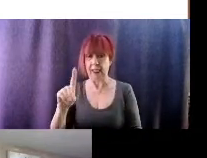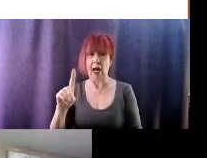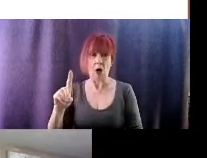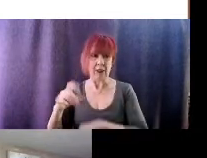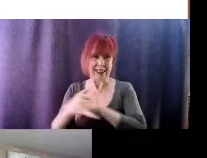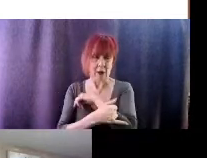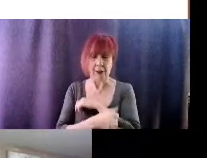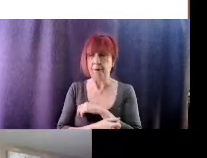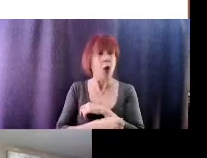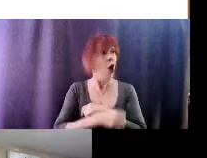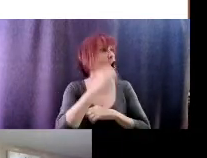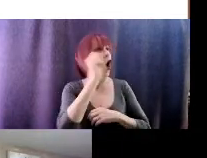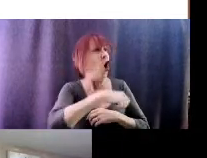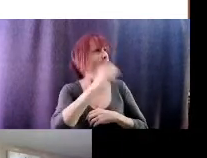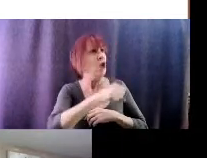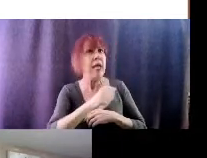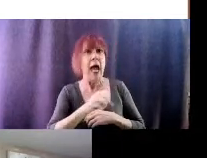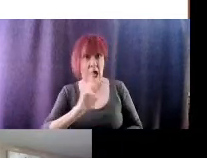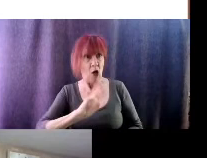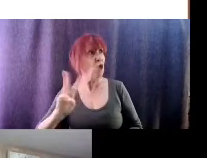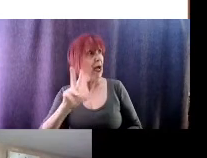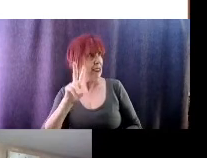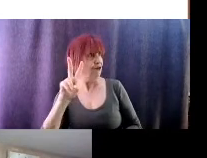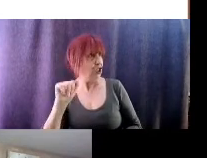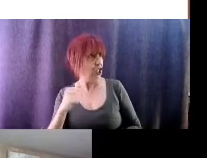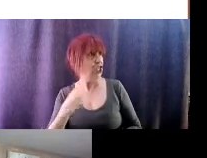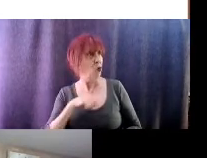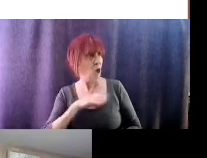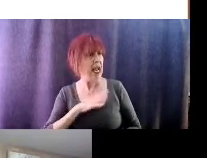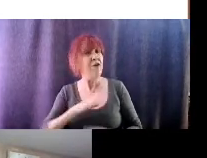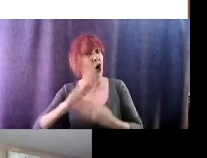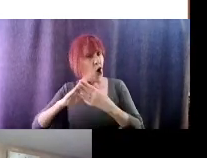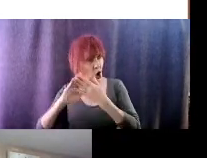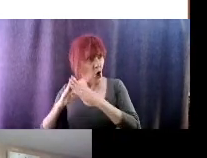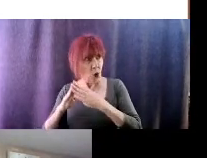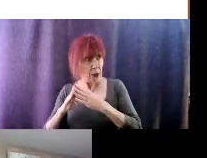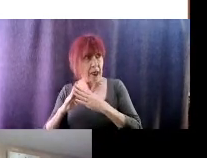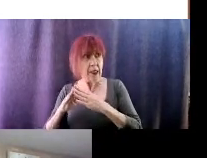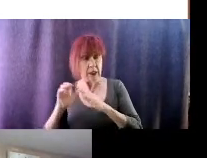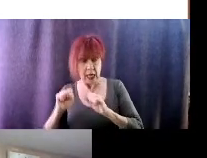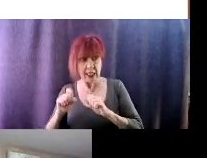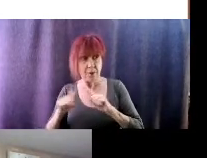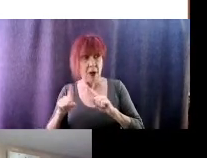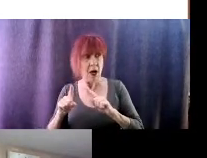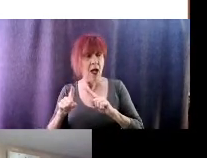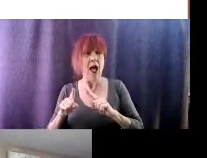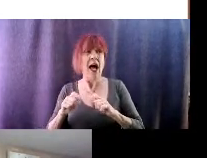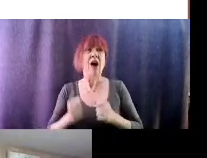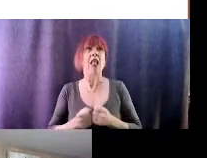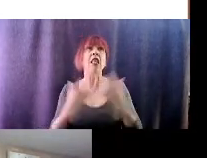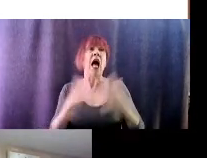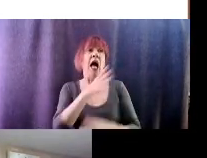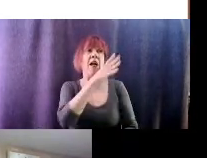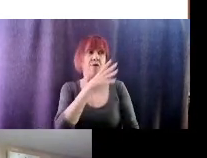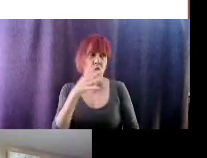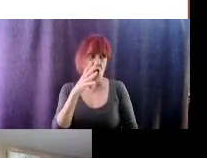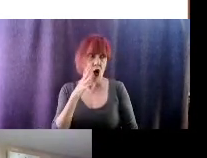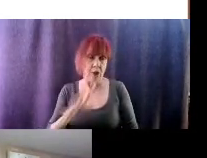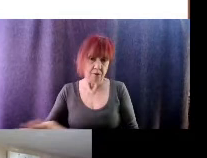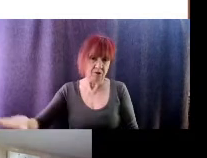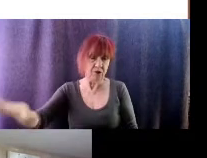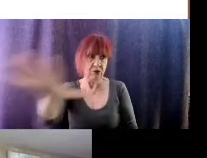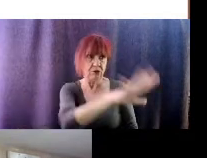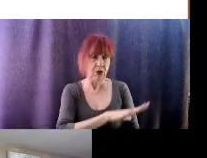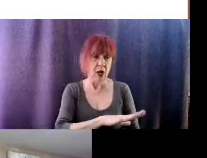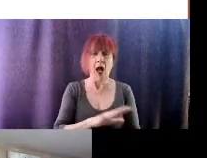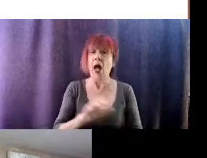Jeff said, West Virginia, we do have urban areas, but we have a lot of rural areas, and work